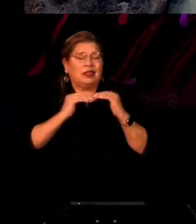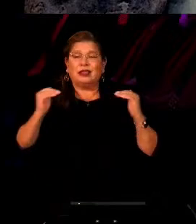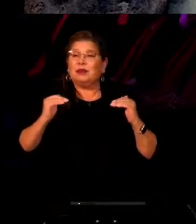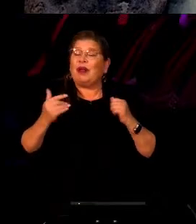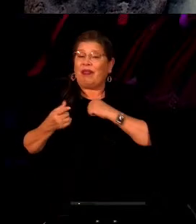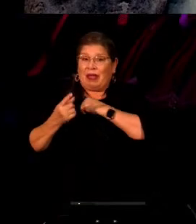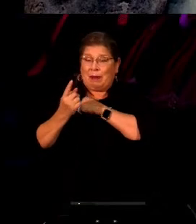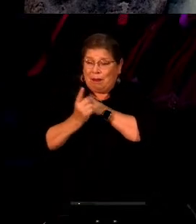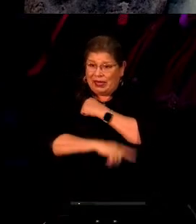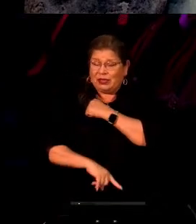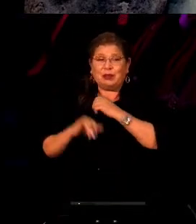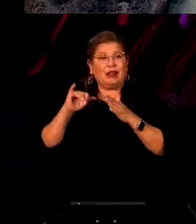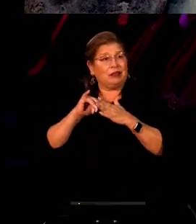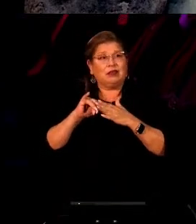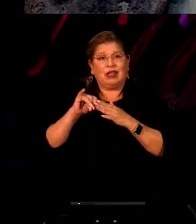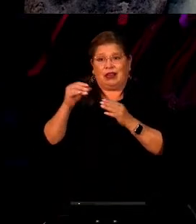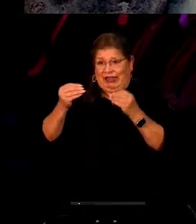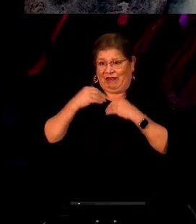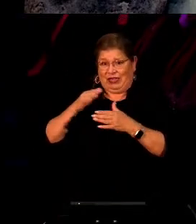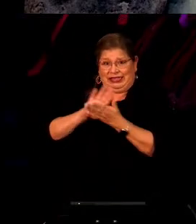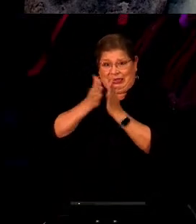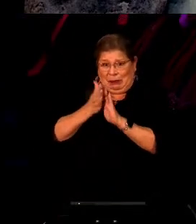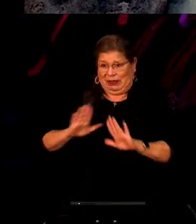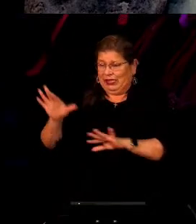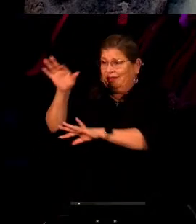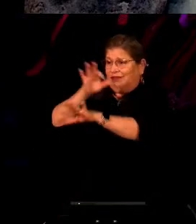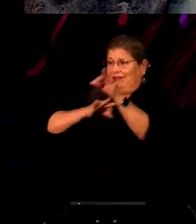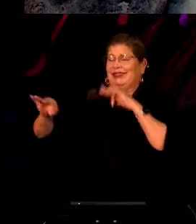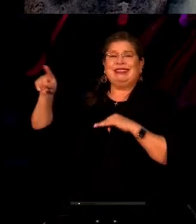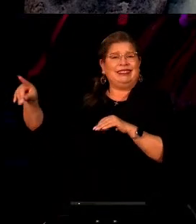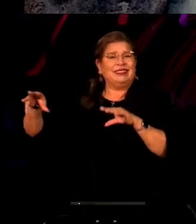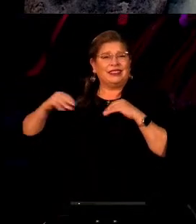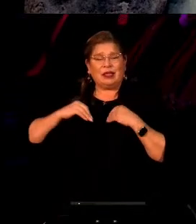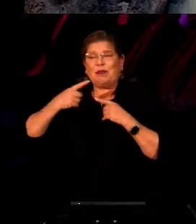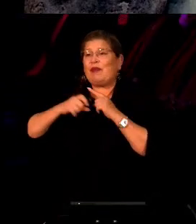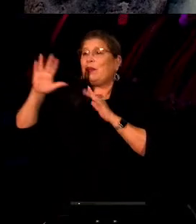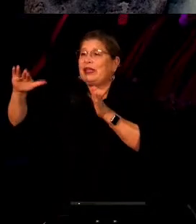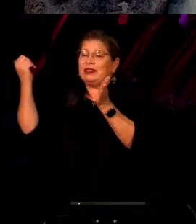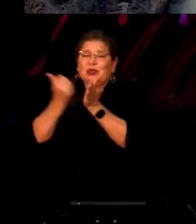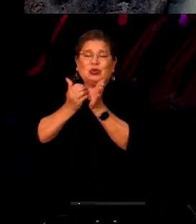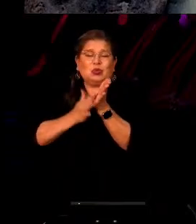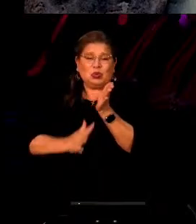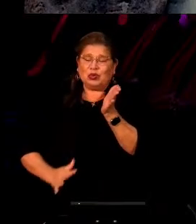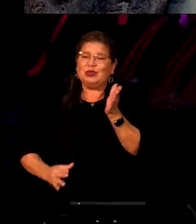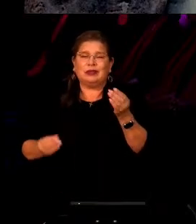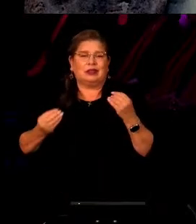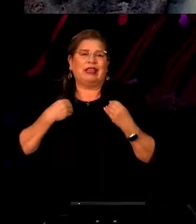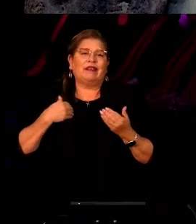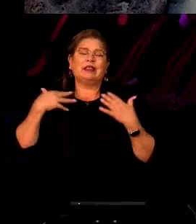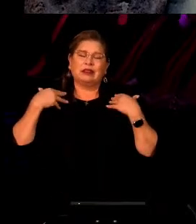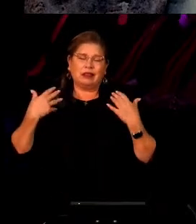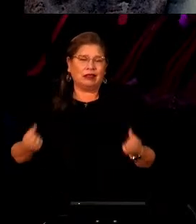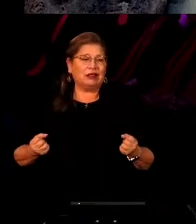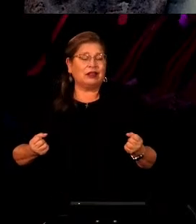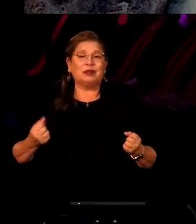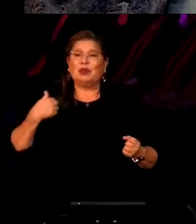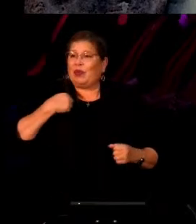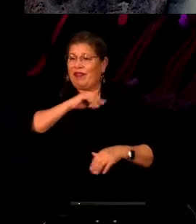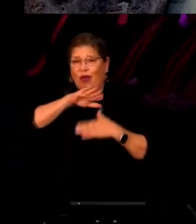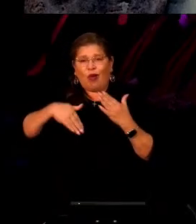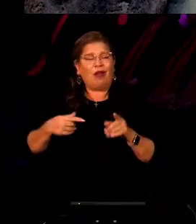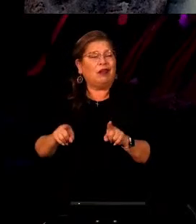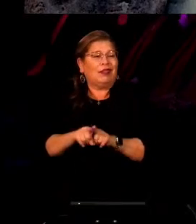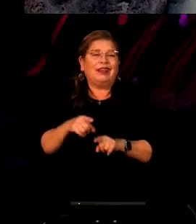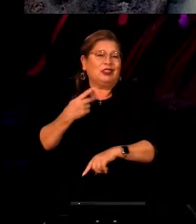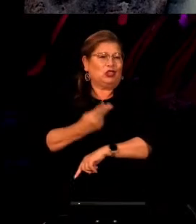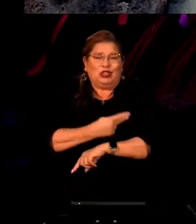punishment that brought us peace was upon him, and by his wounds we are healed. We all like sheep have gone